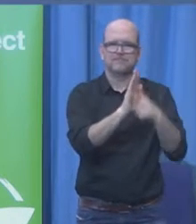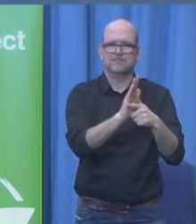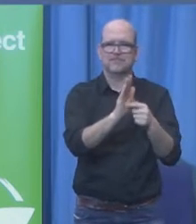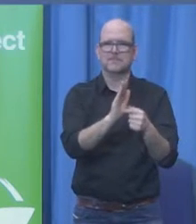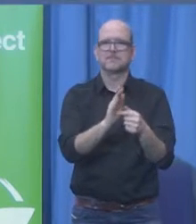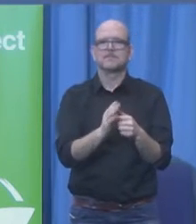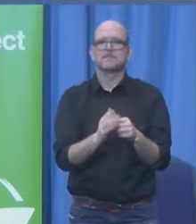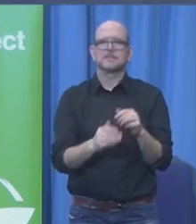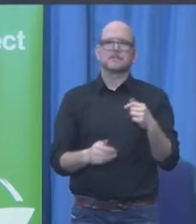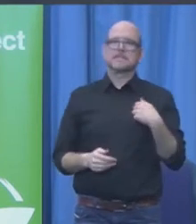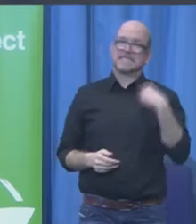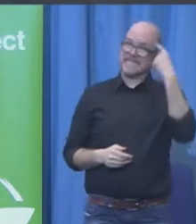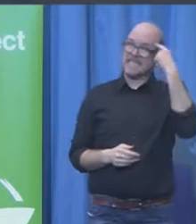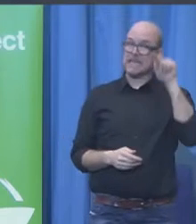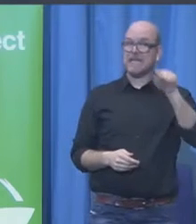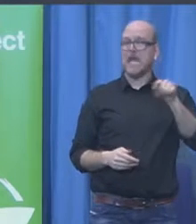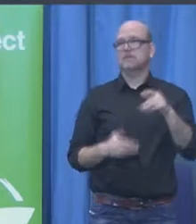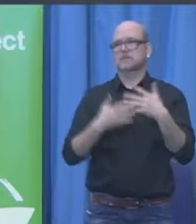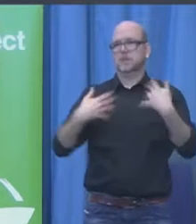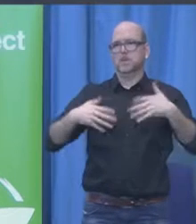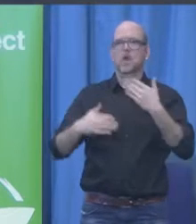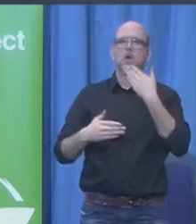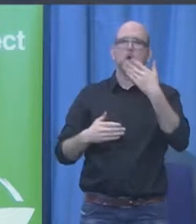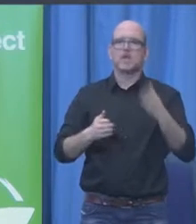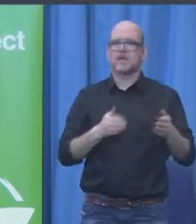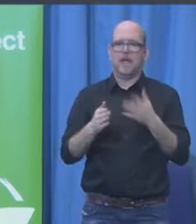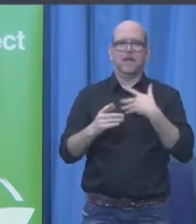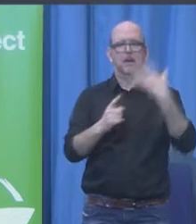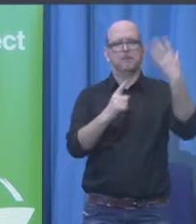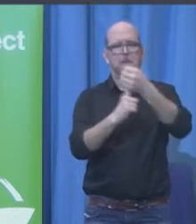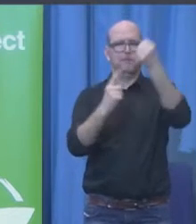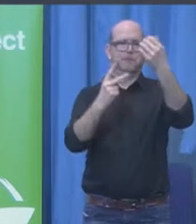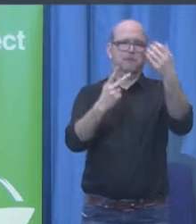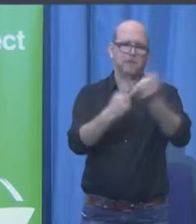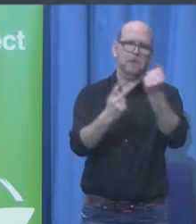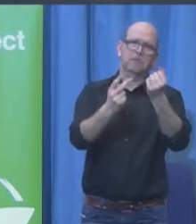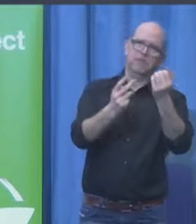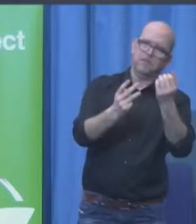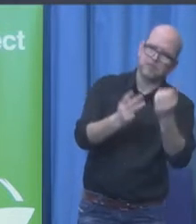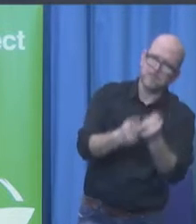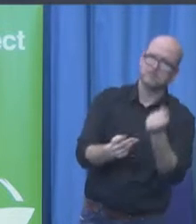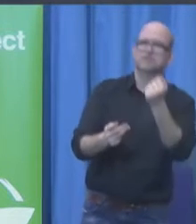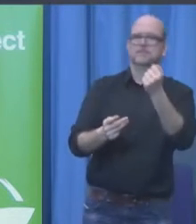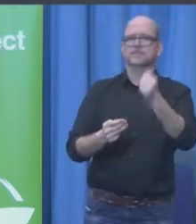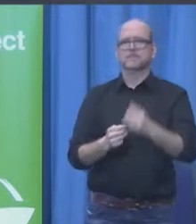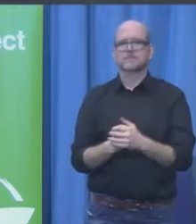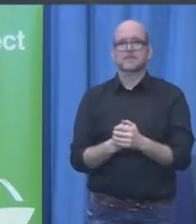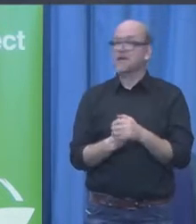Thank you. Many sites, many things to do. Indeed, the National Action Plan,